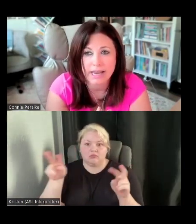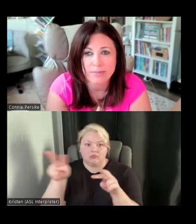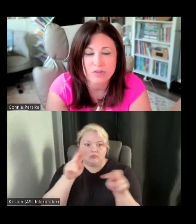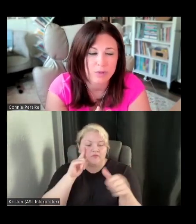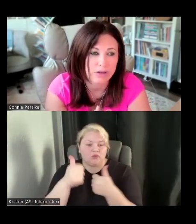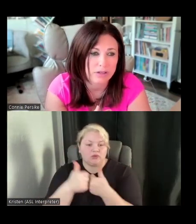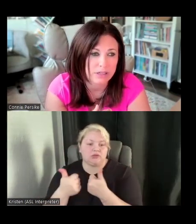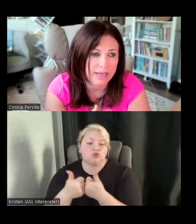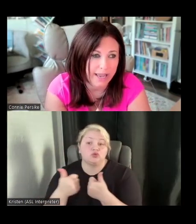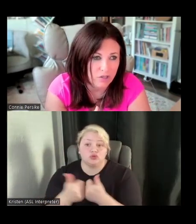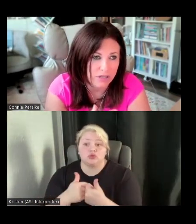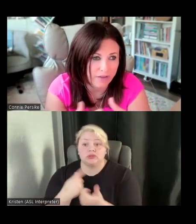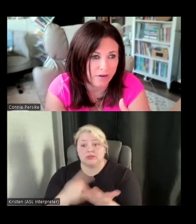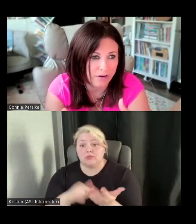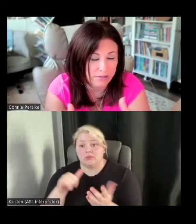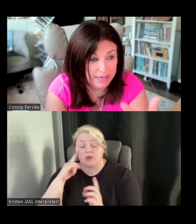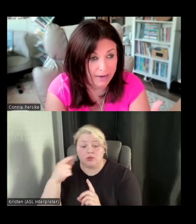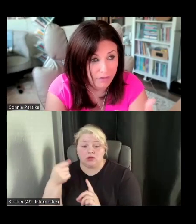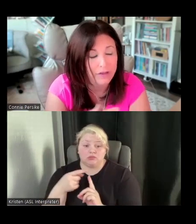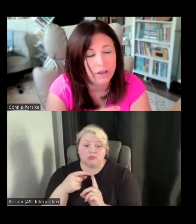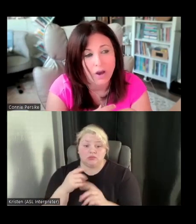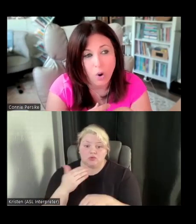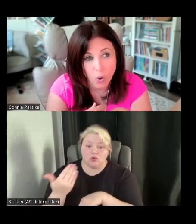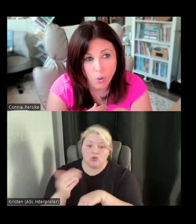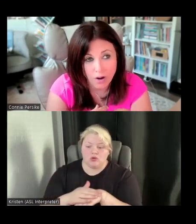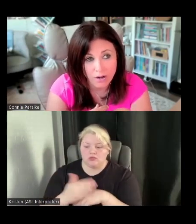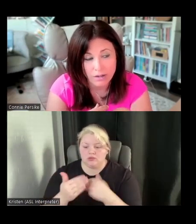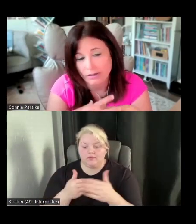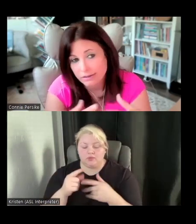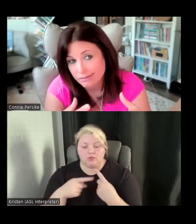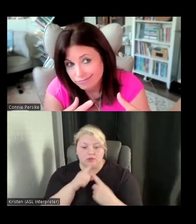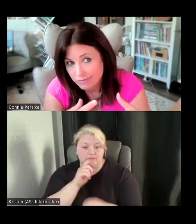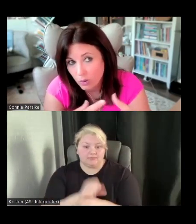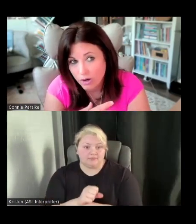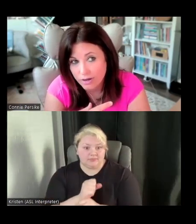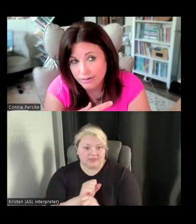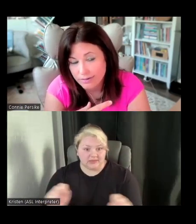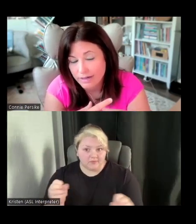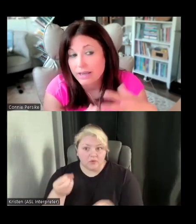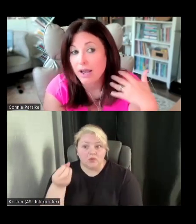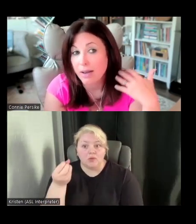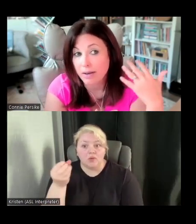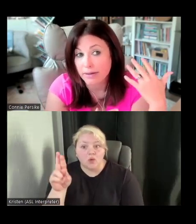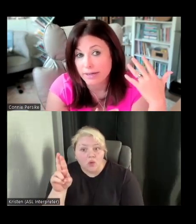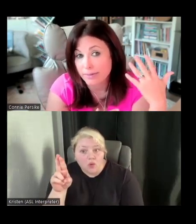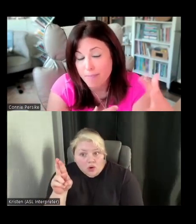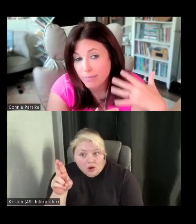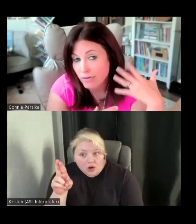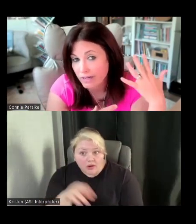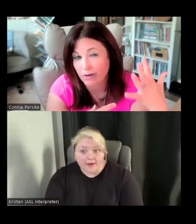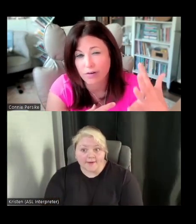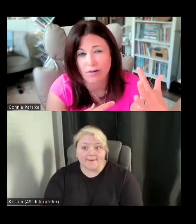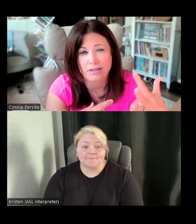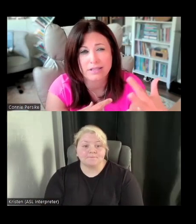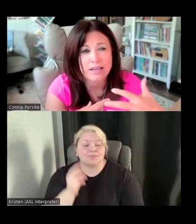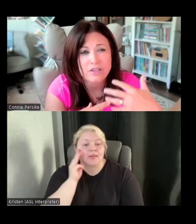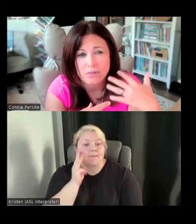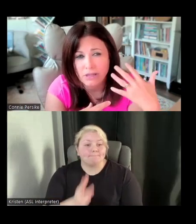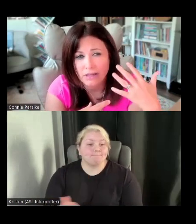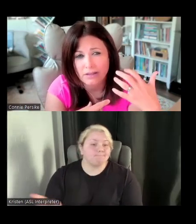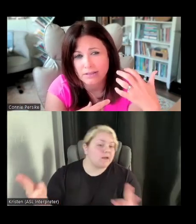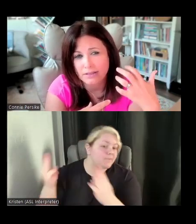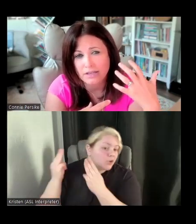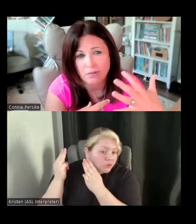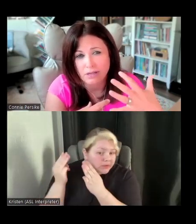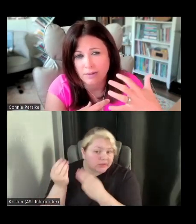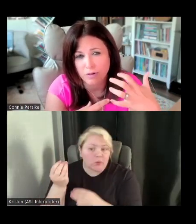in times where actually they're safe, or a memory or a